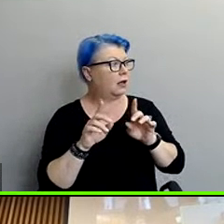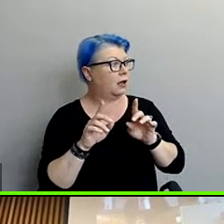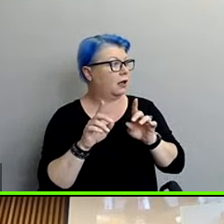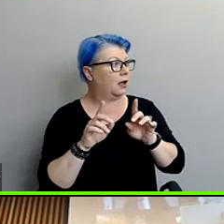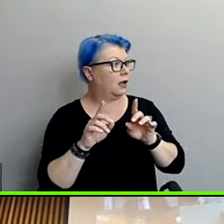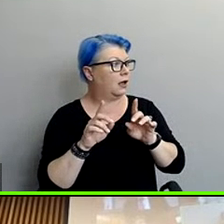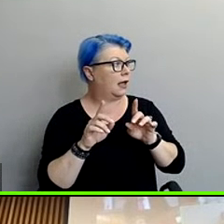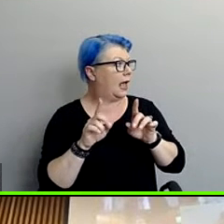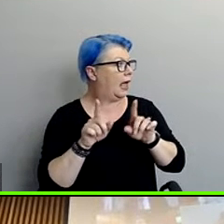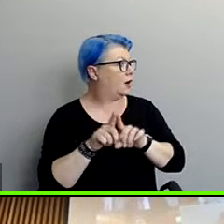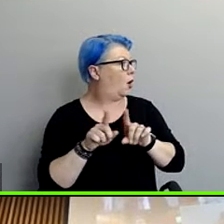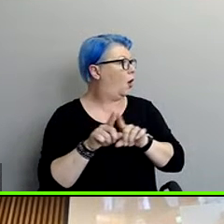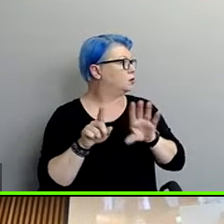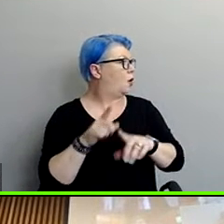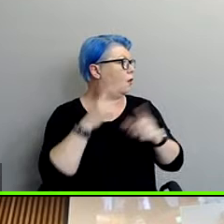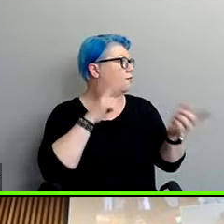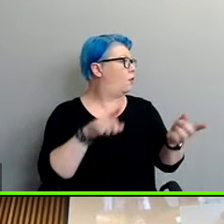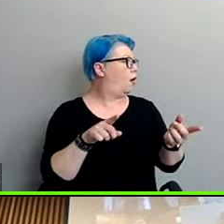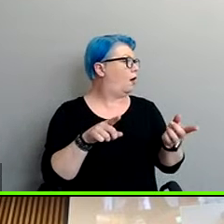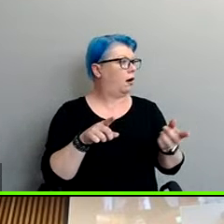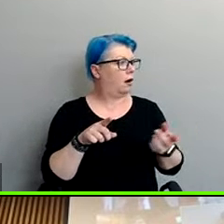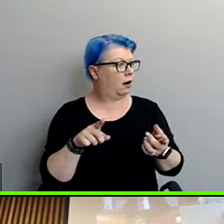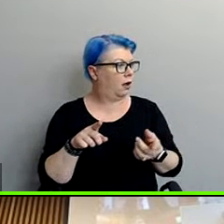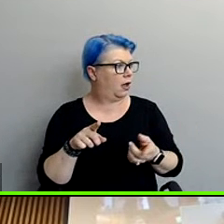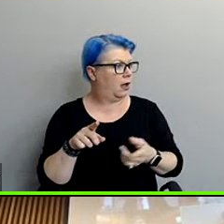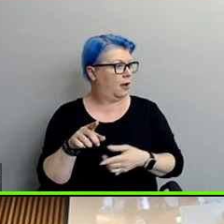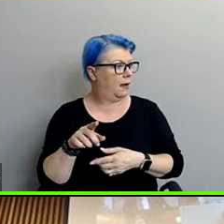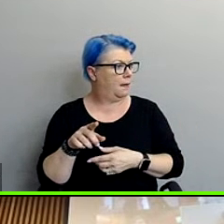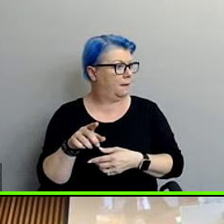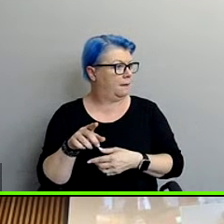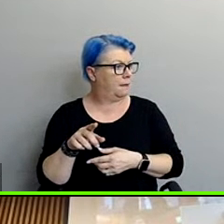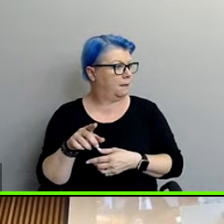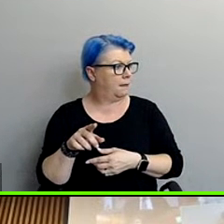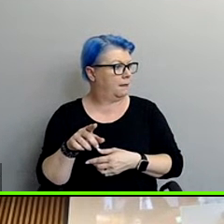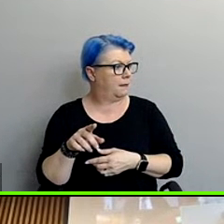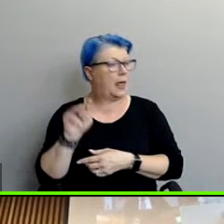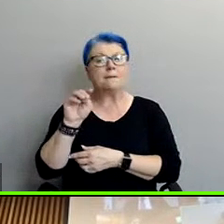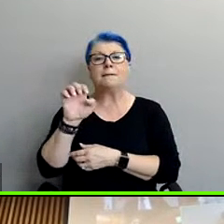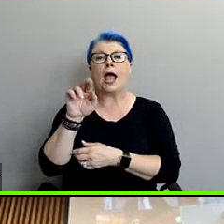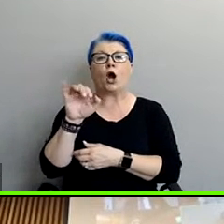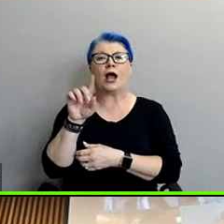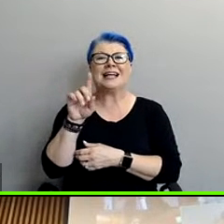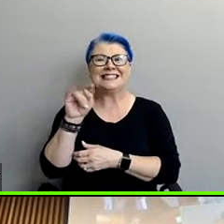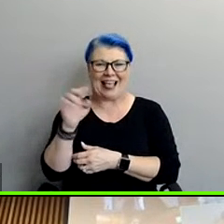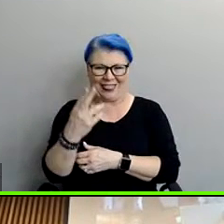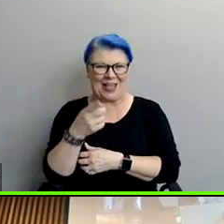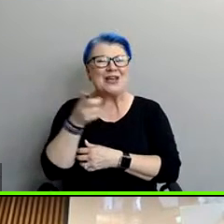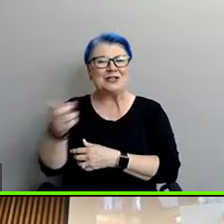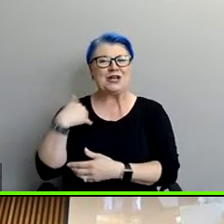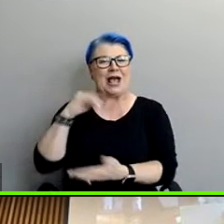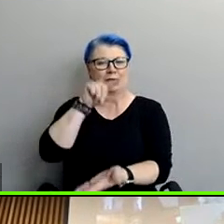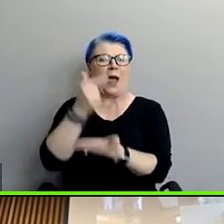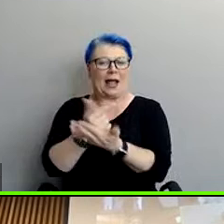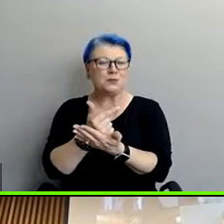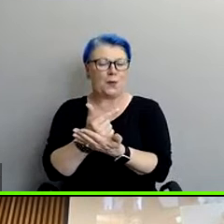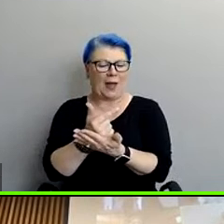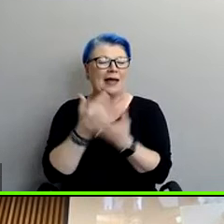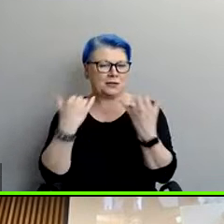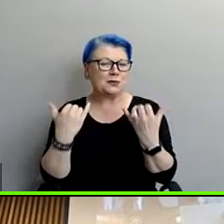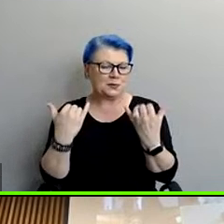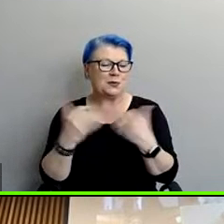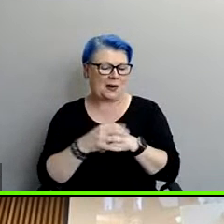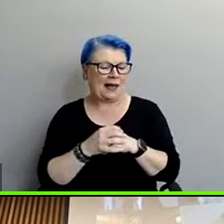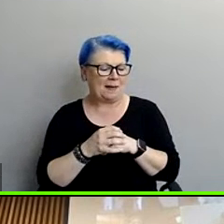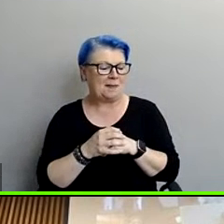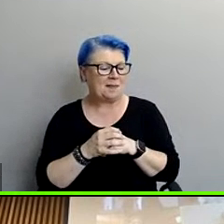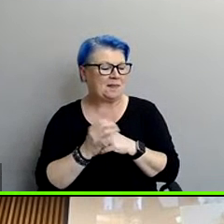that she has graduations today. So she is still attending a school function, just not ours, and will be there at